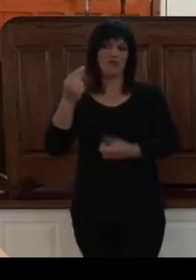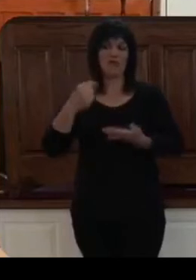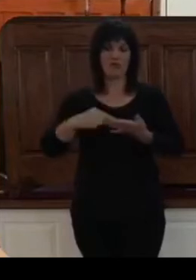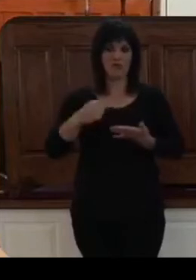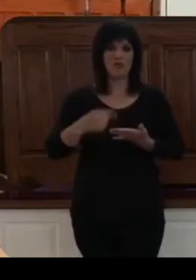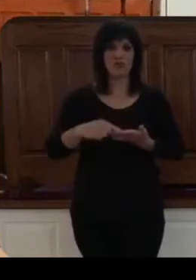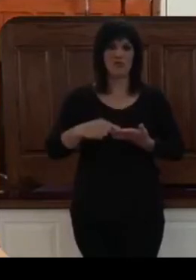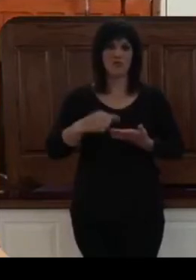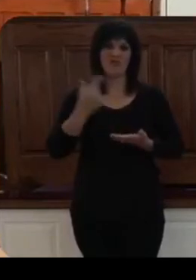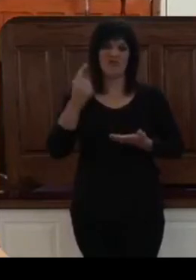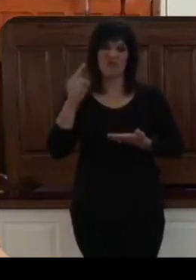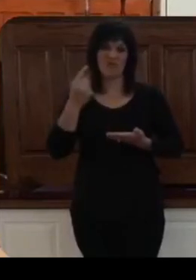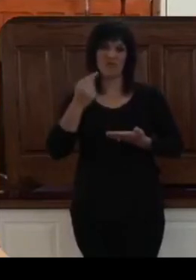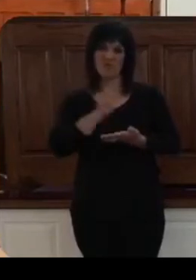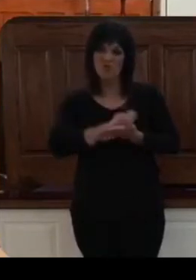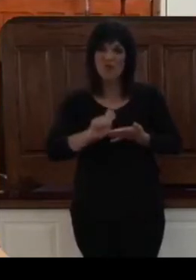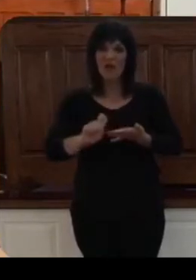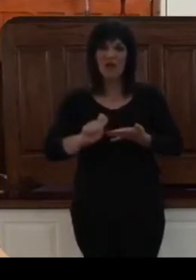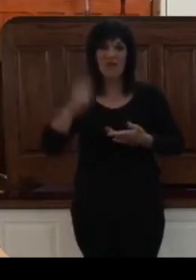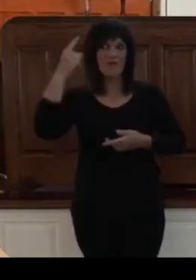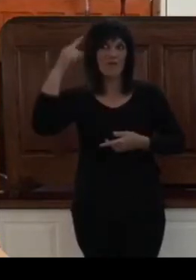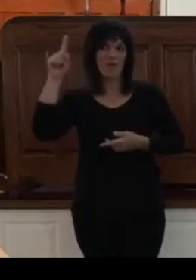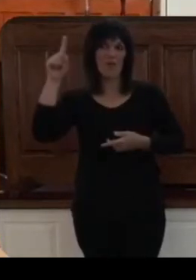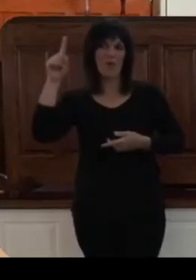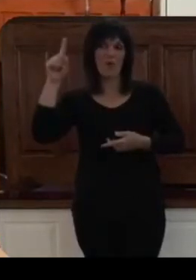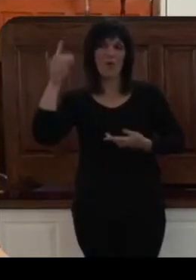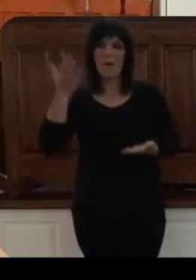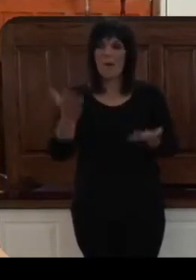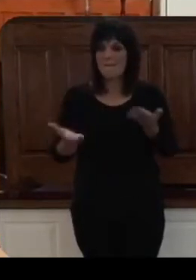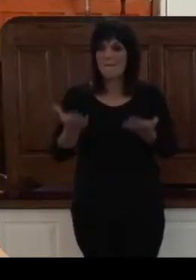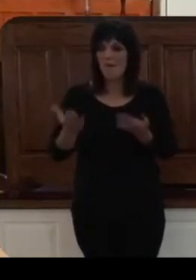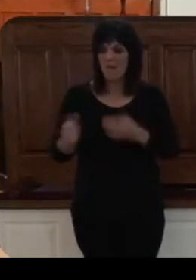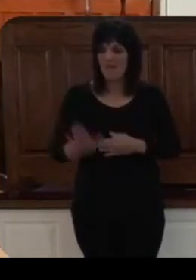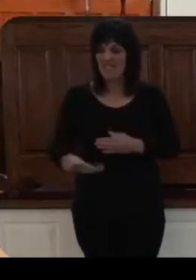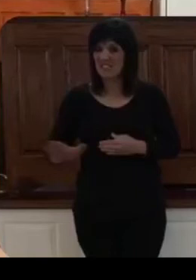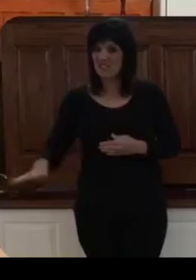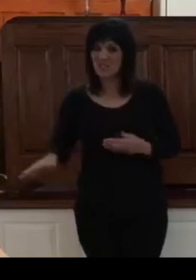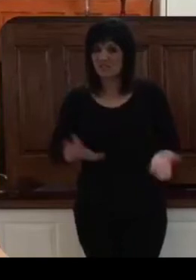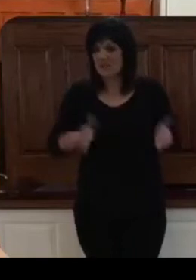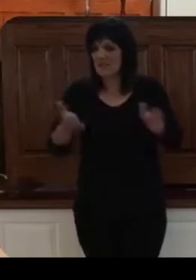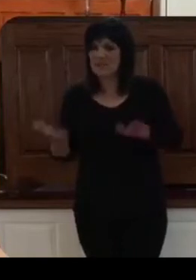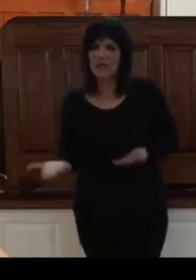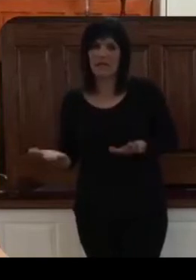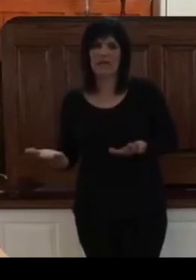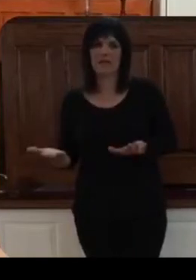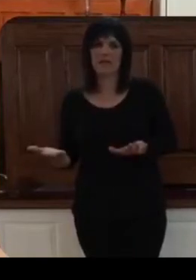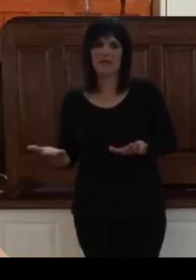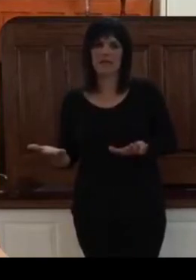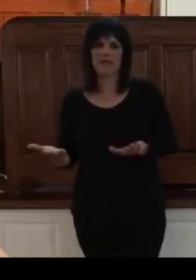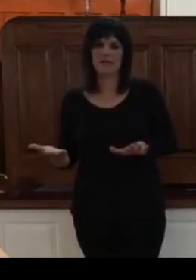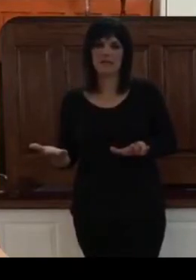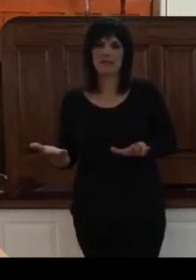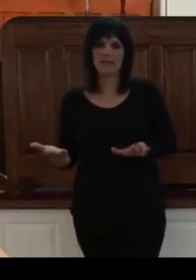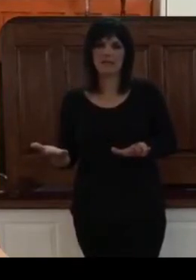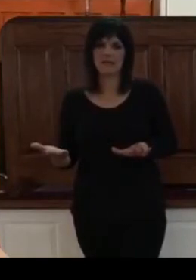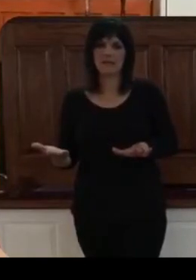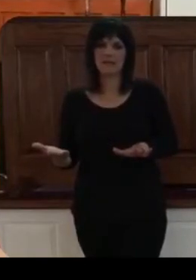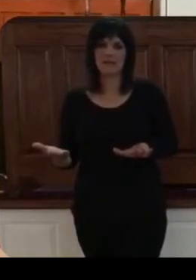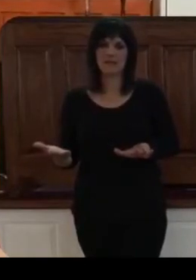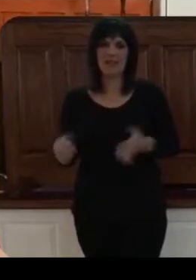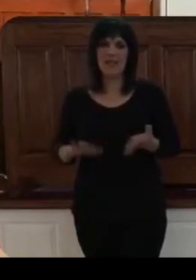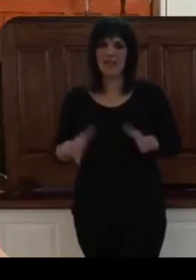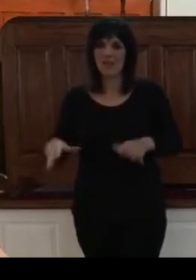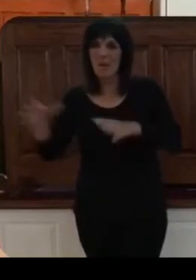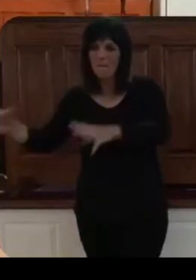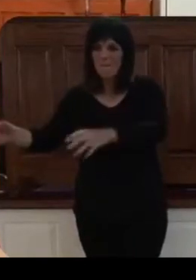writings, in a couple of situations. One is maybe a child dying, a child wrenched from the parent's